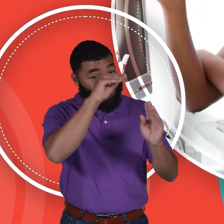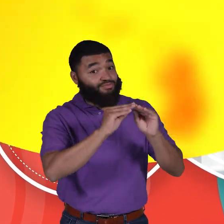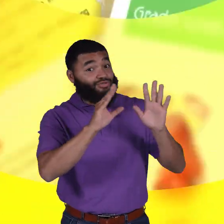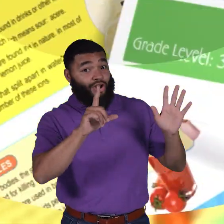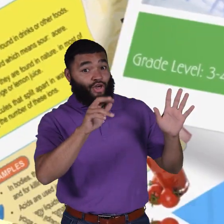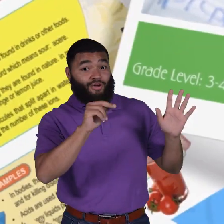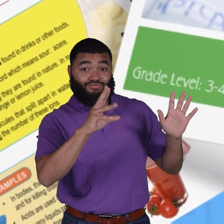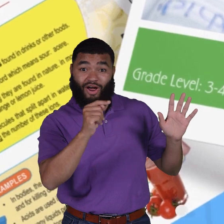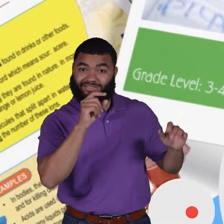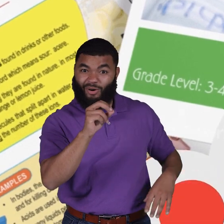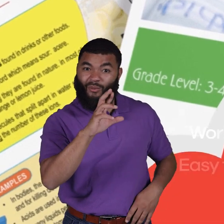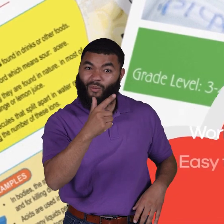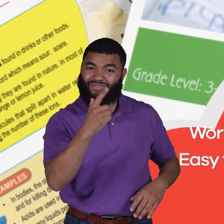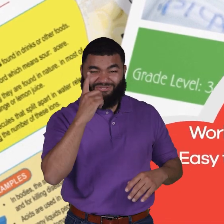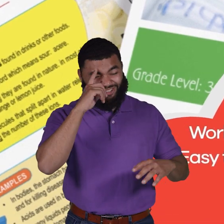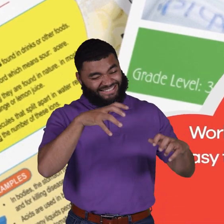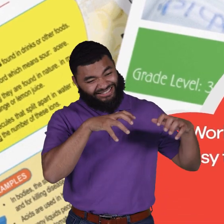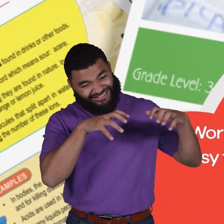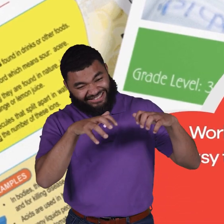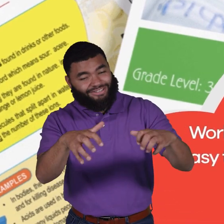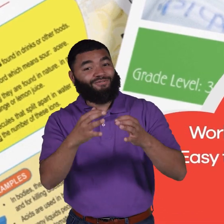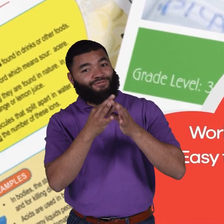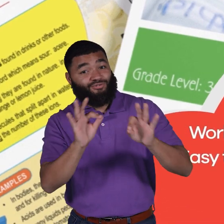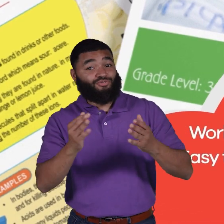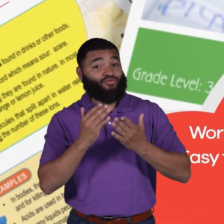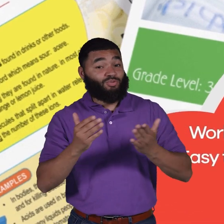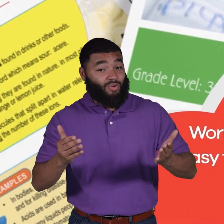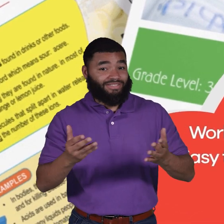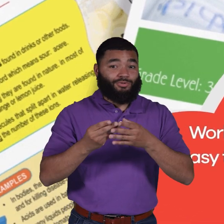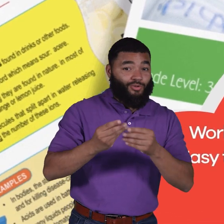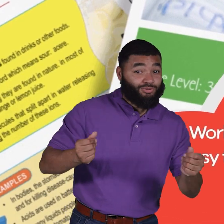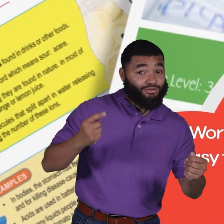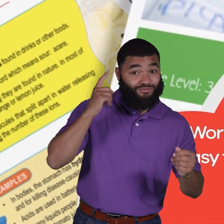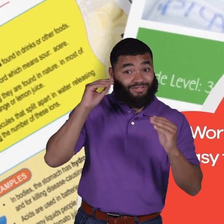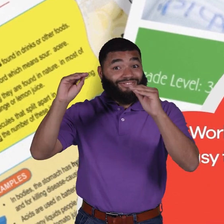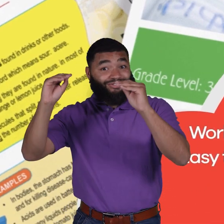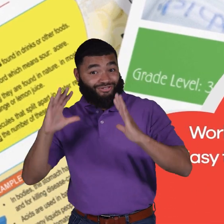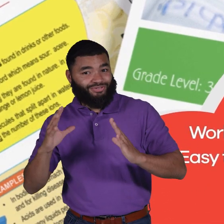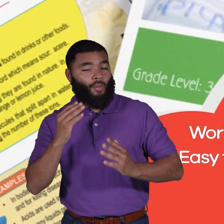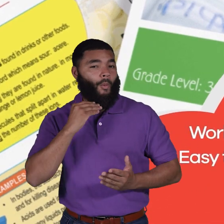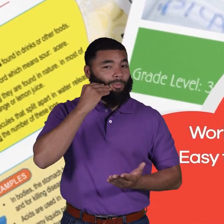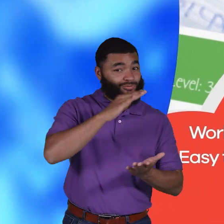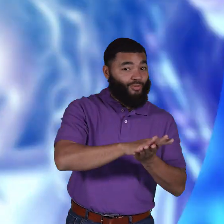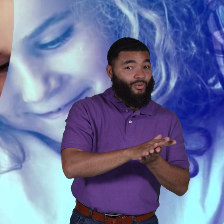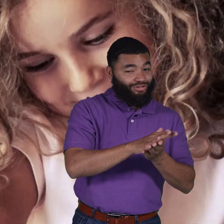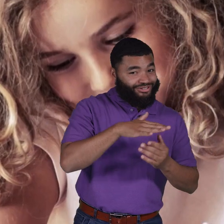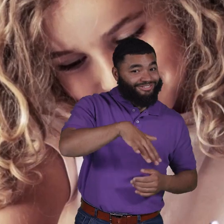resources and turnkey solutions for teachers and homeschoolers.